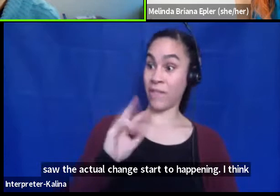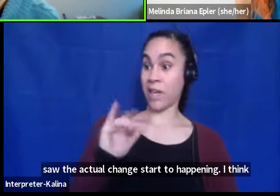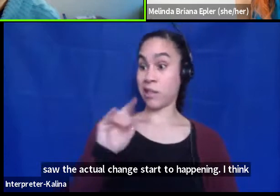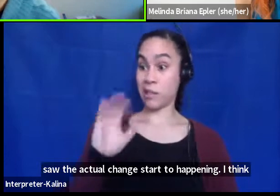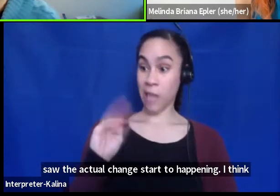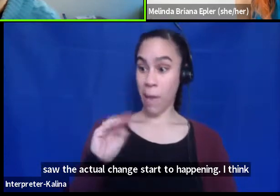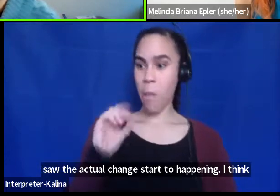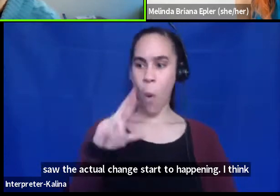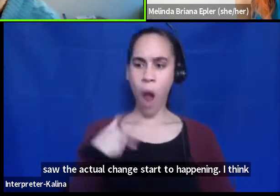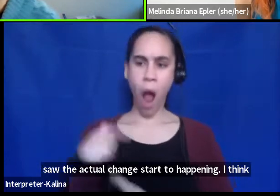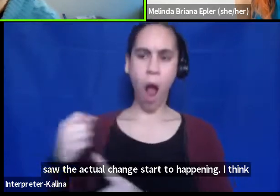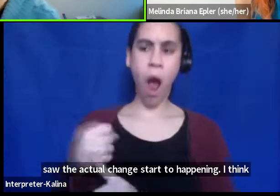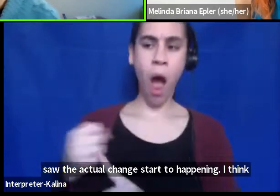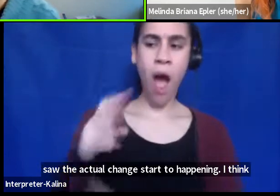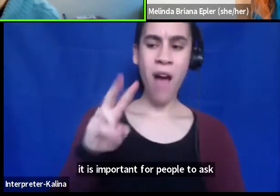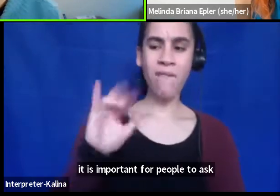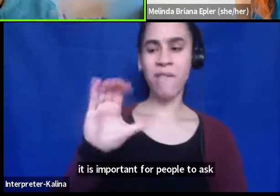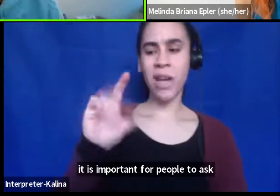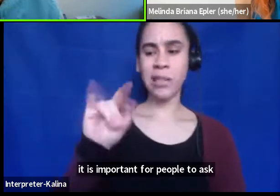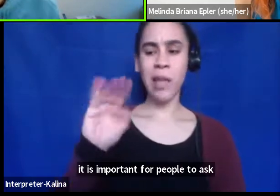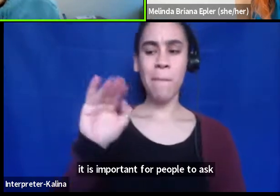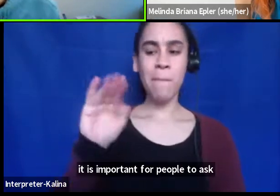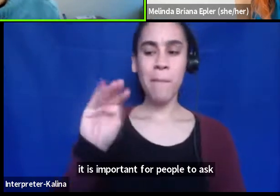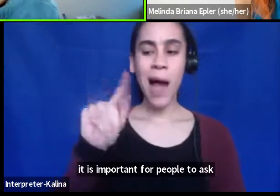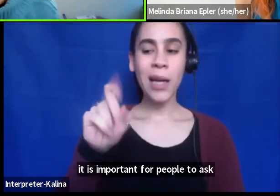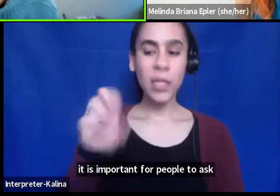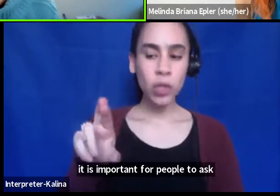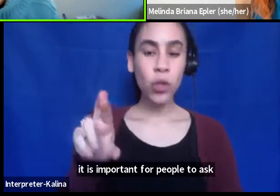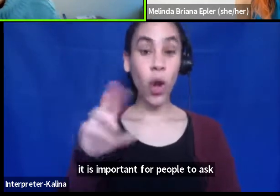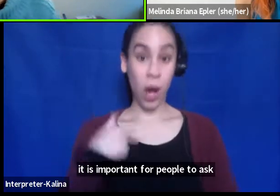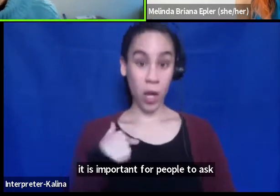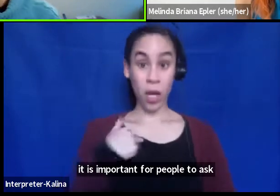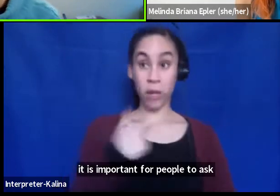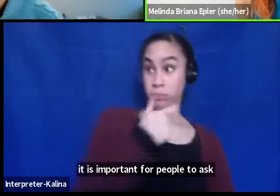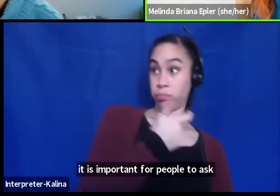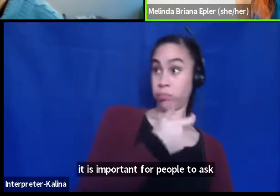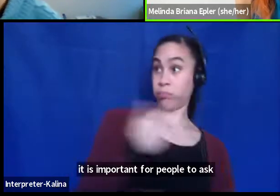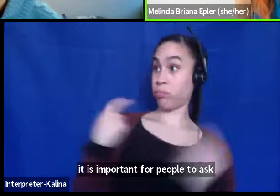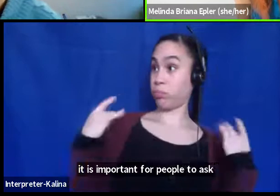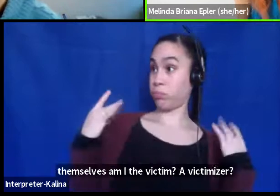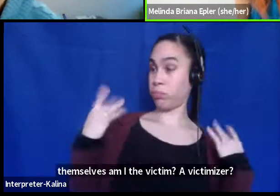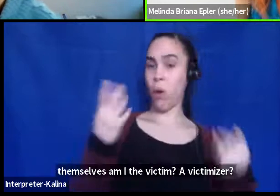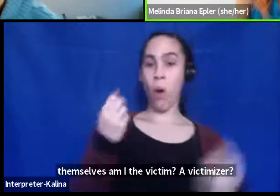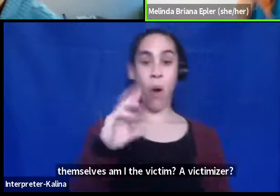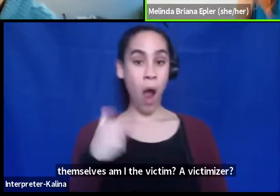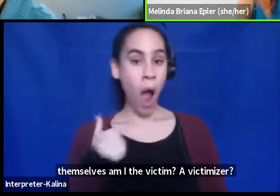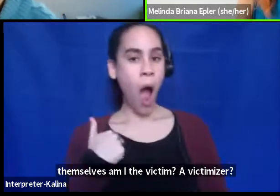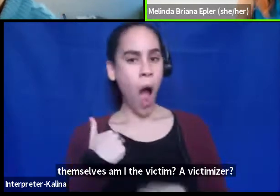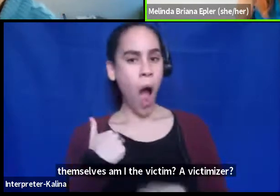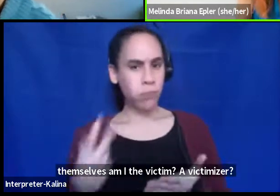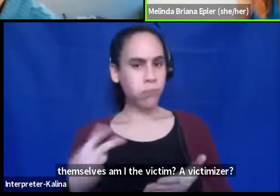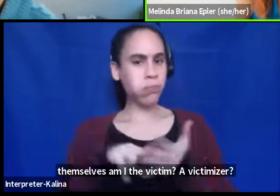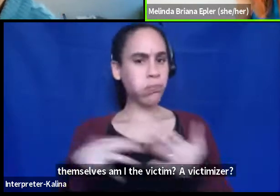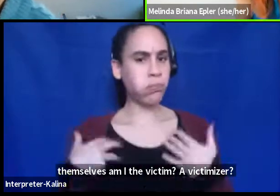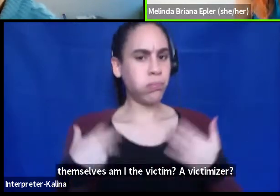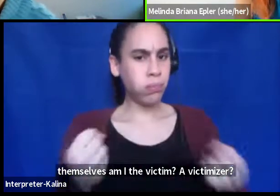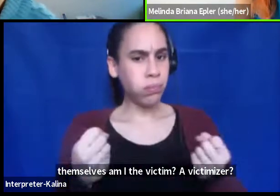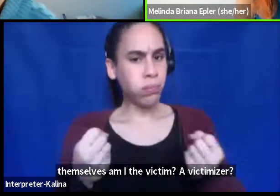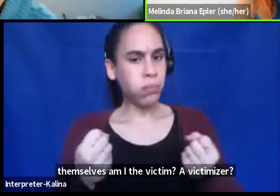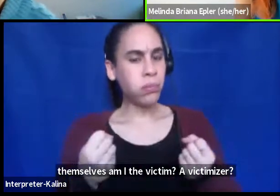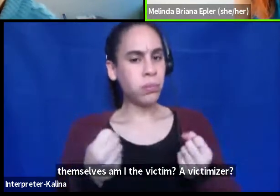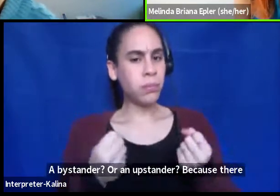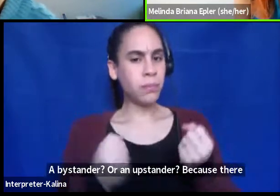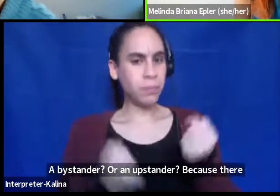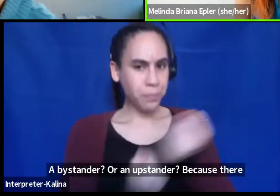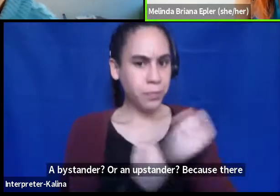I a bystander? Or am I an upstander? Because there are really only 4 options. Mm-hmm. Yeah, and when you are